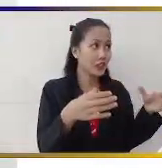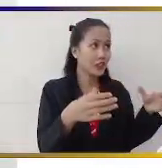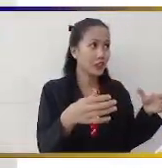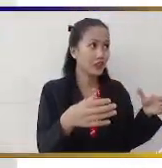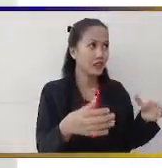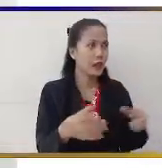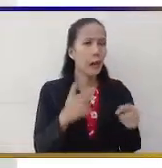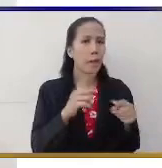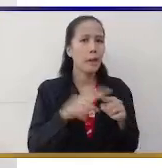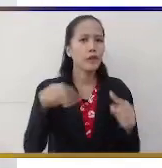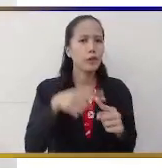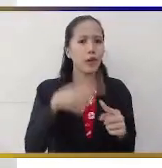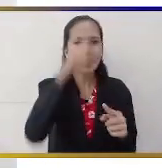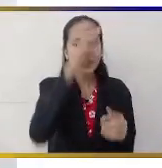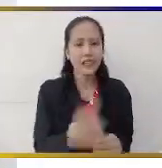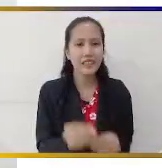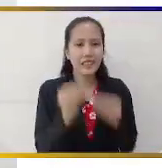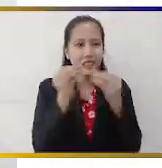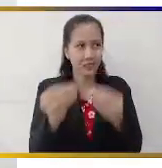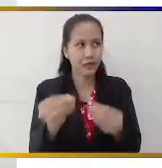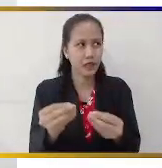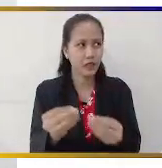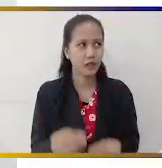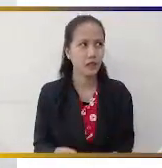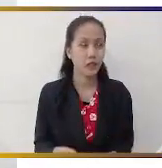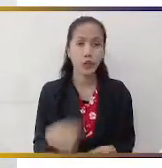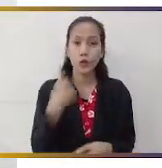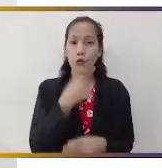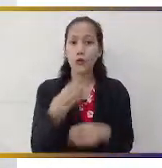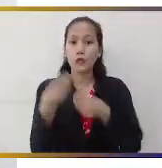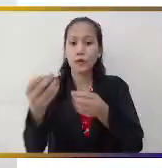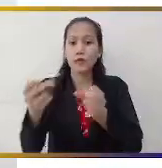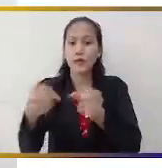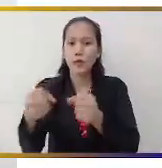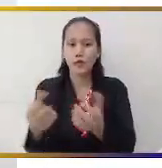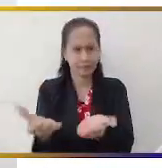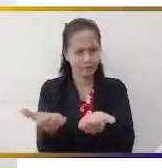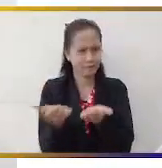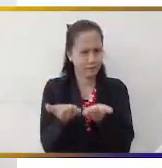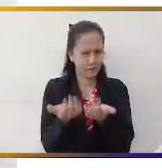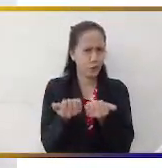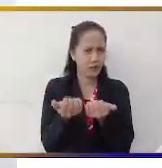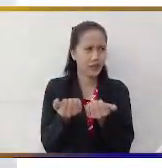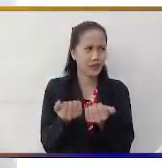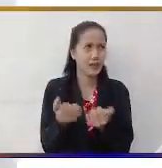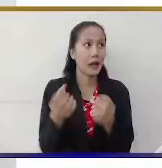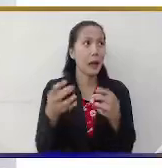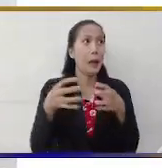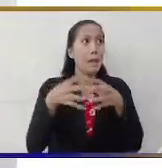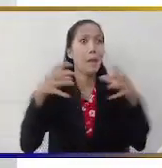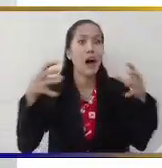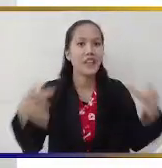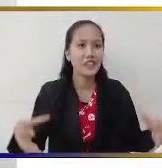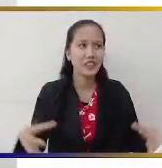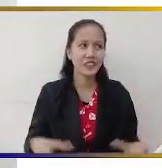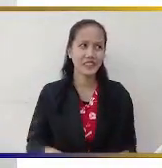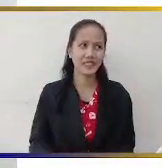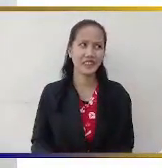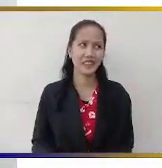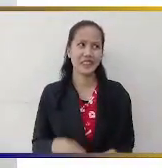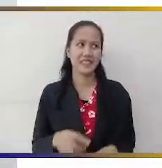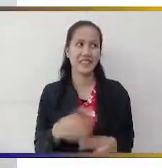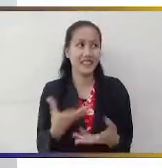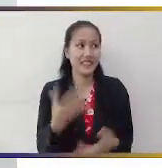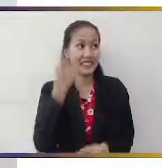So he got to give the feed of crackers to him. He gave 100, but he got 100 back, amen.